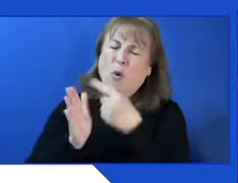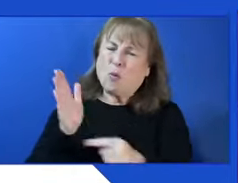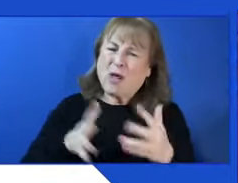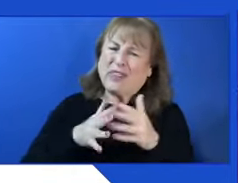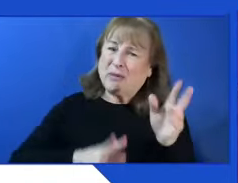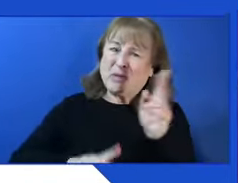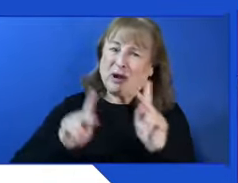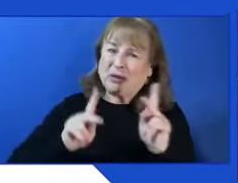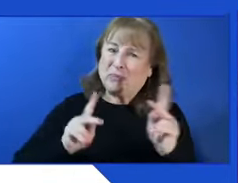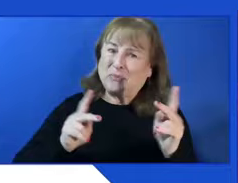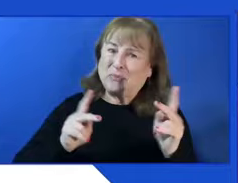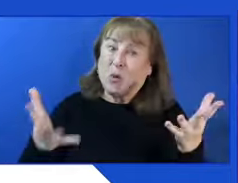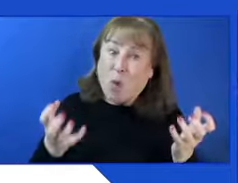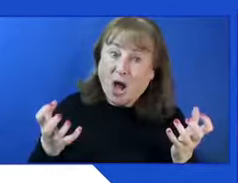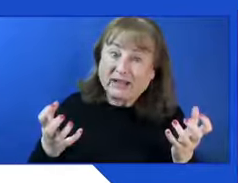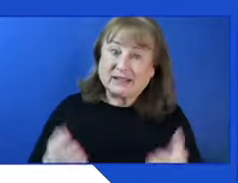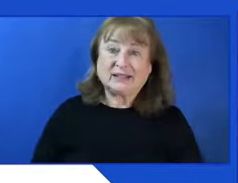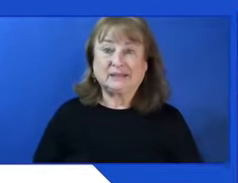people.